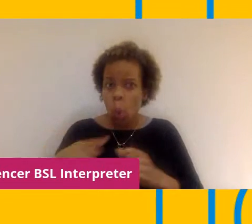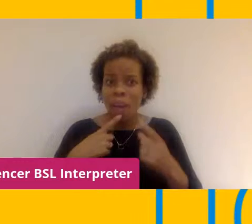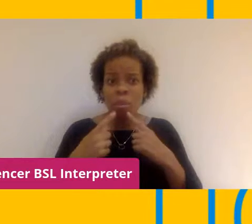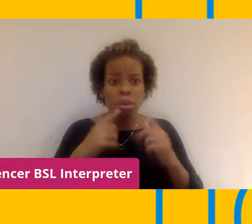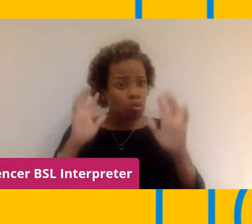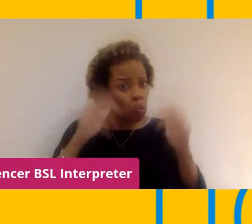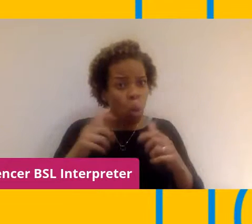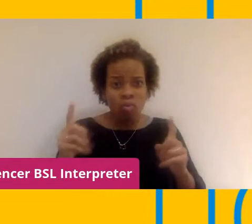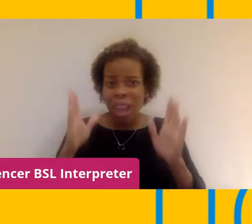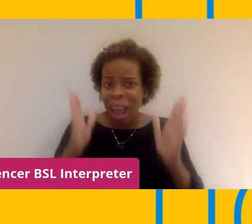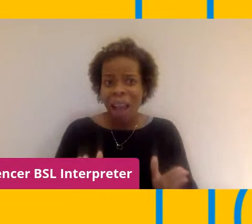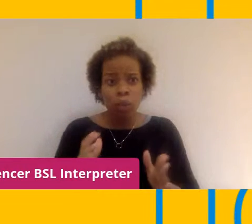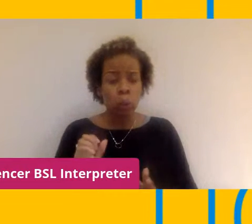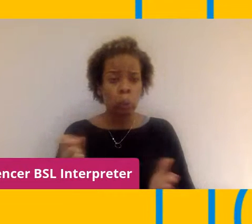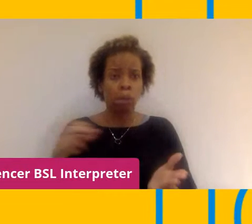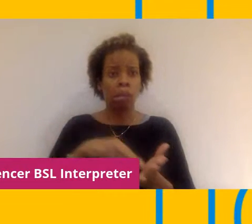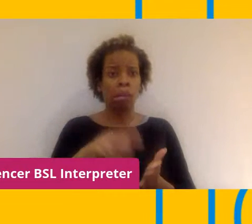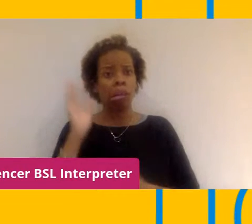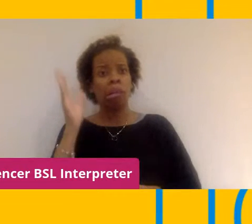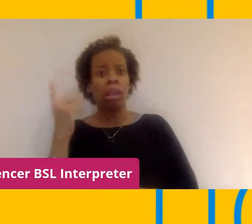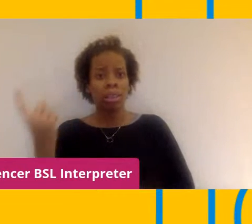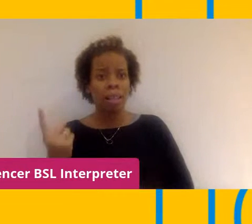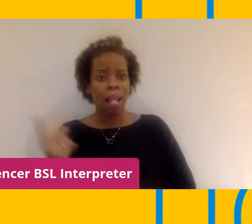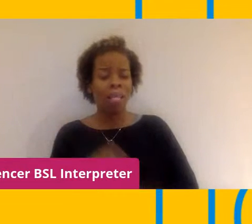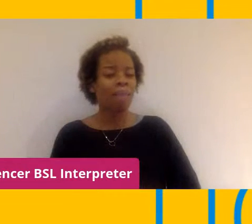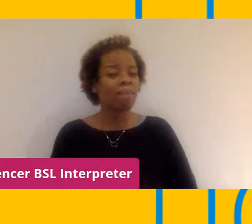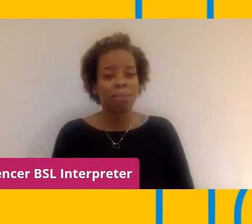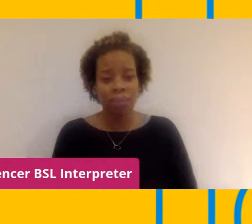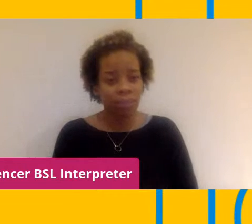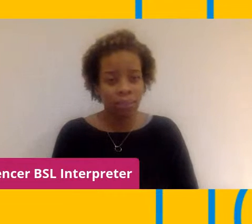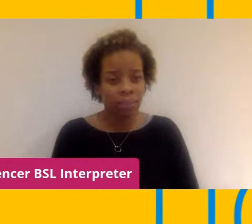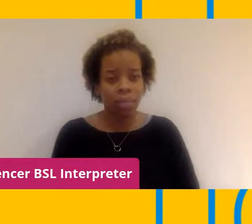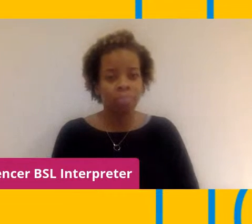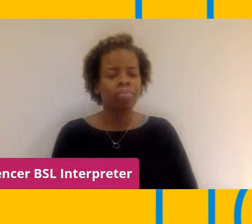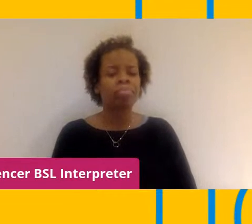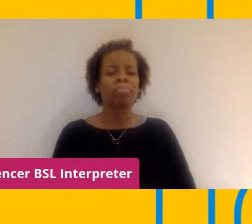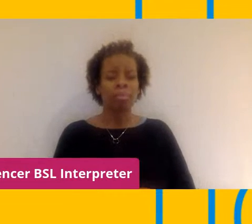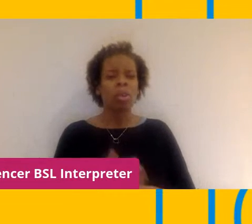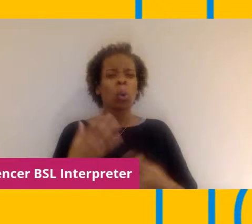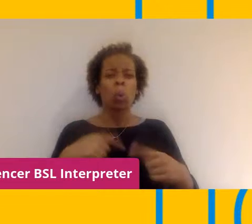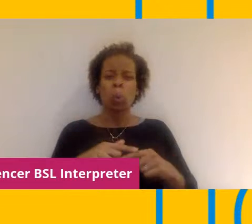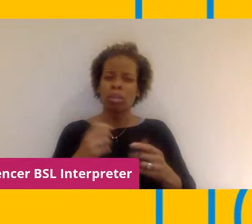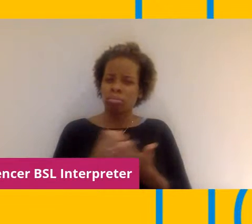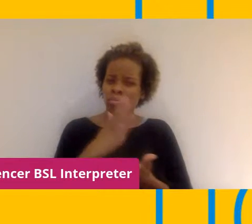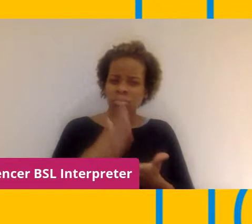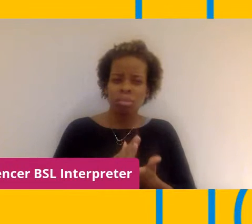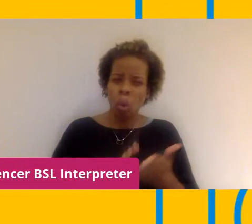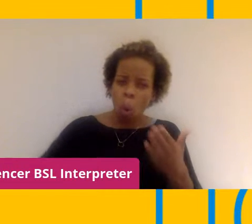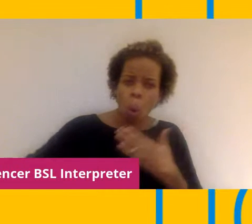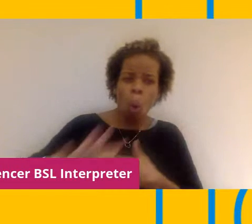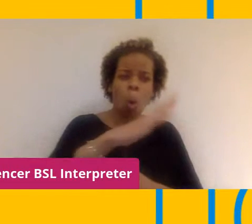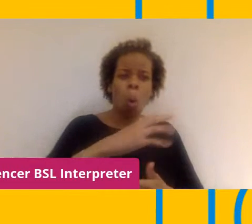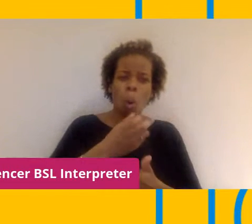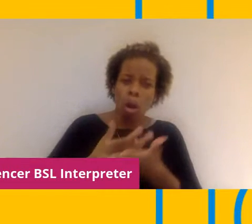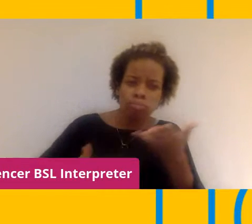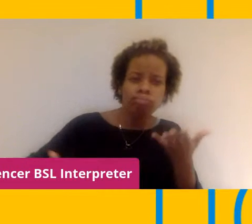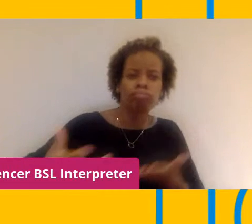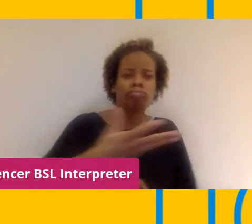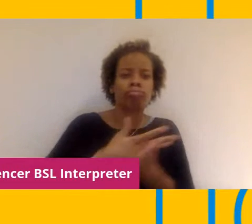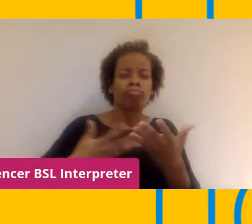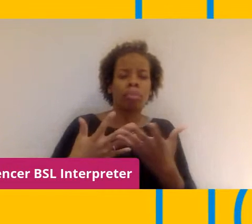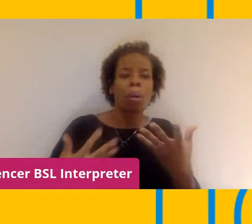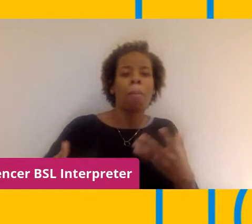that everybody has a chance to contribute, just depending on how they're feeling and what they want to